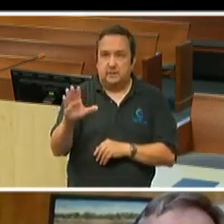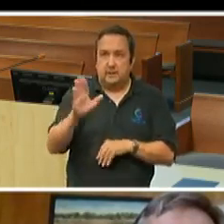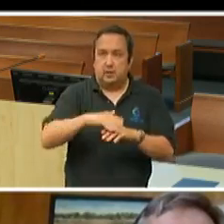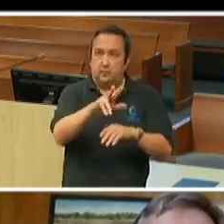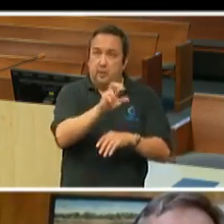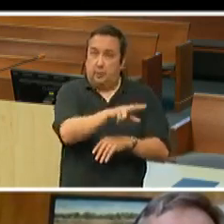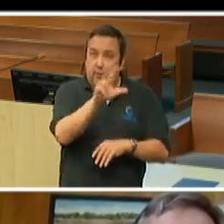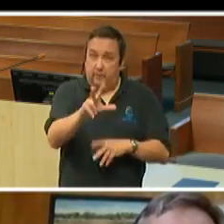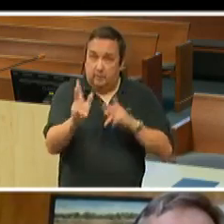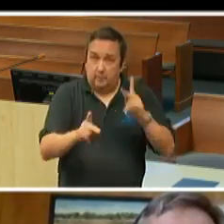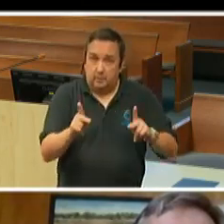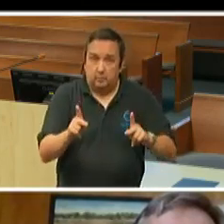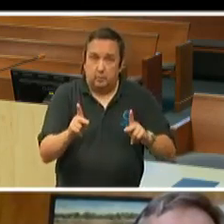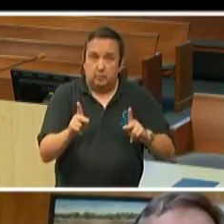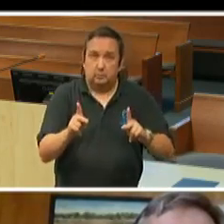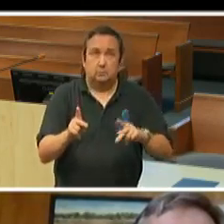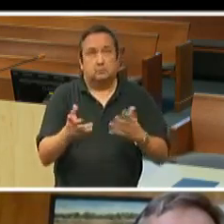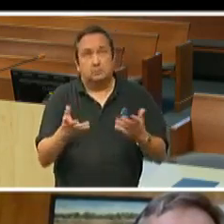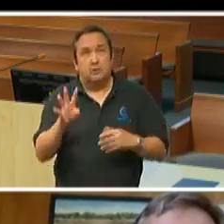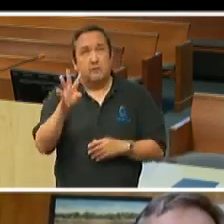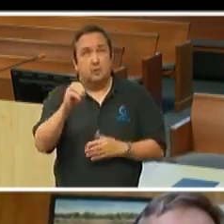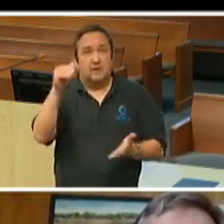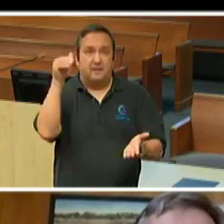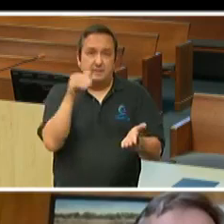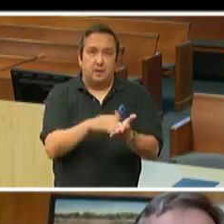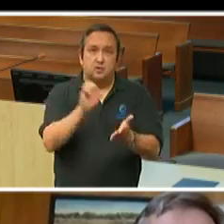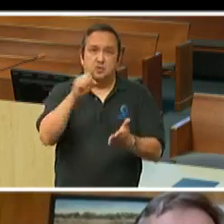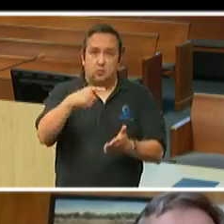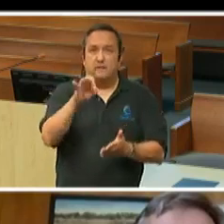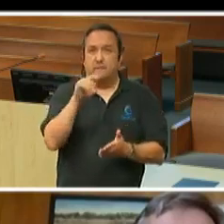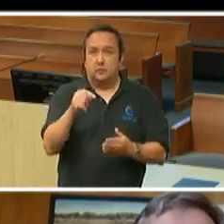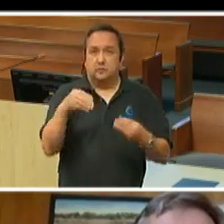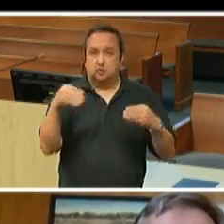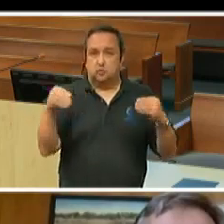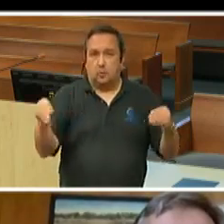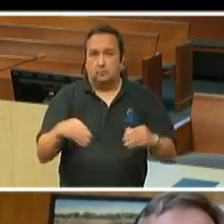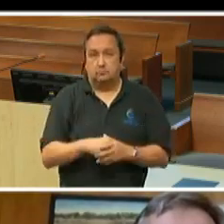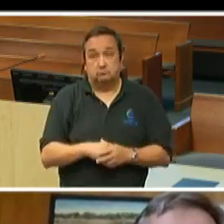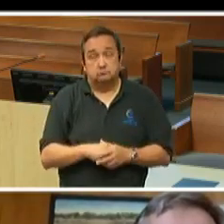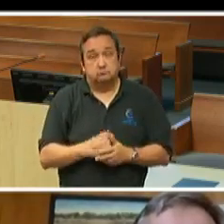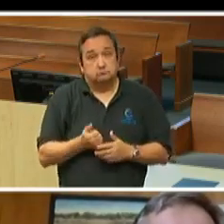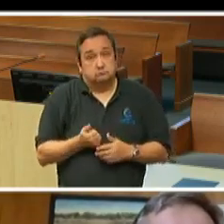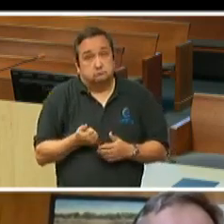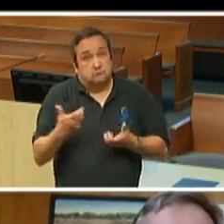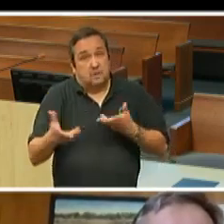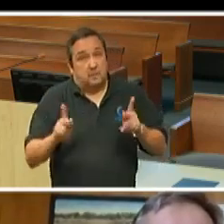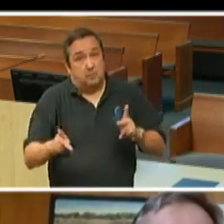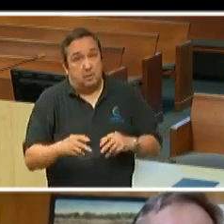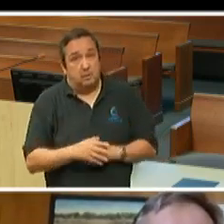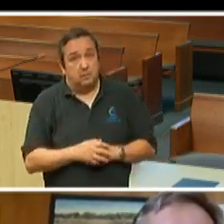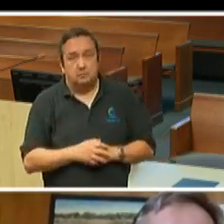people for a 40,000 square foot grocery store. That's quite a few people. And how many